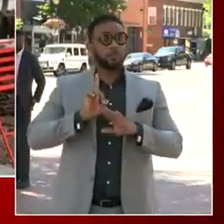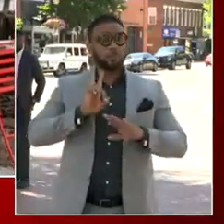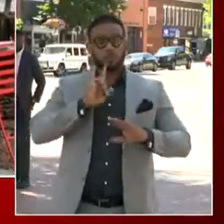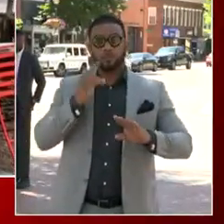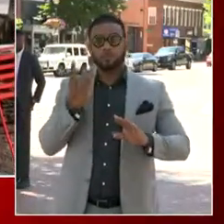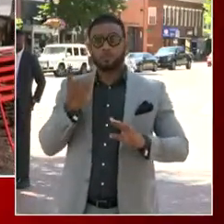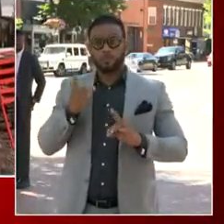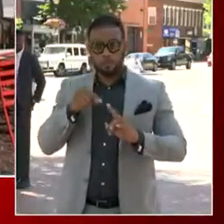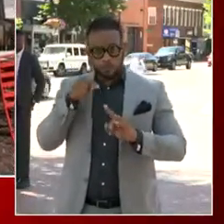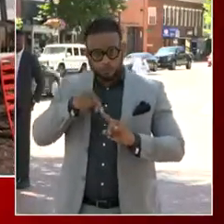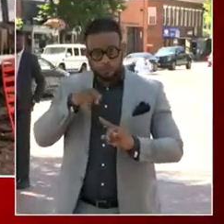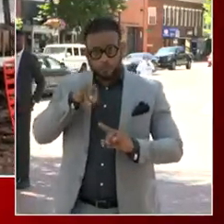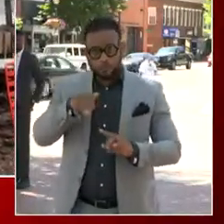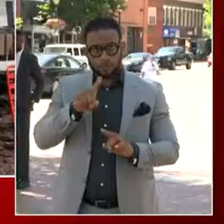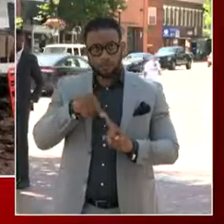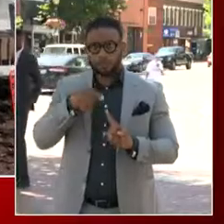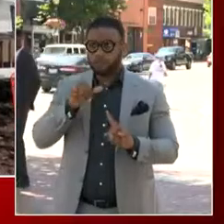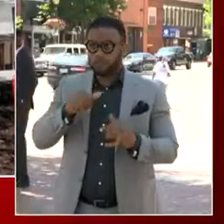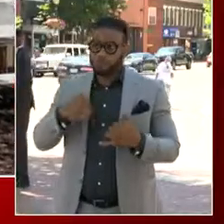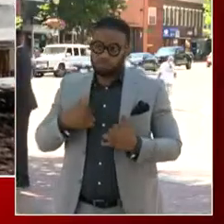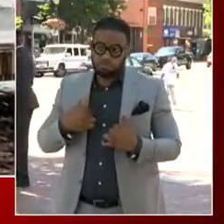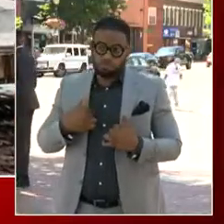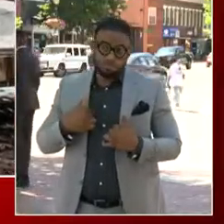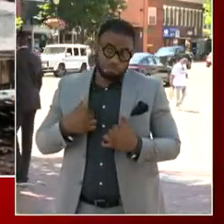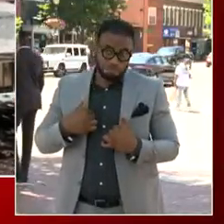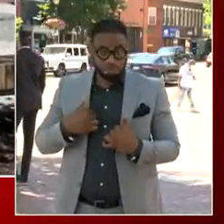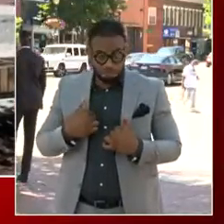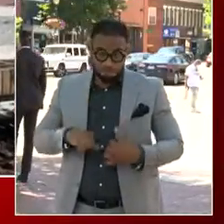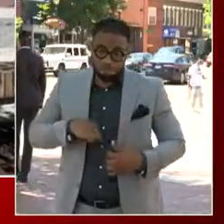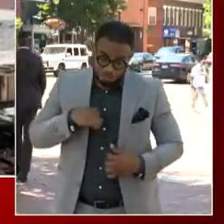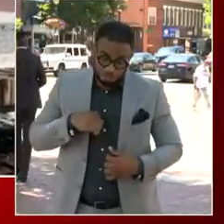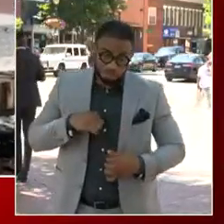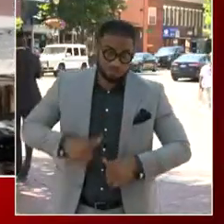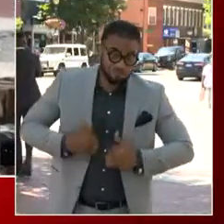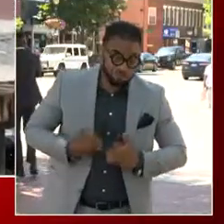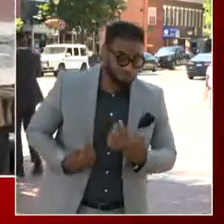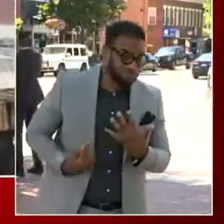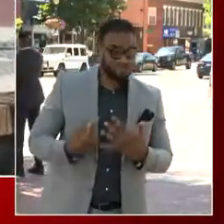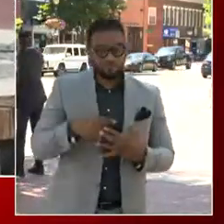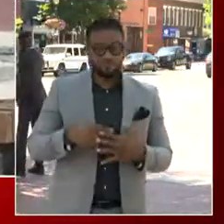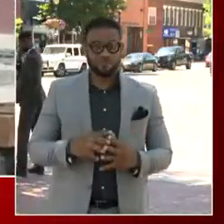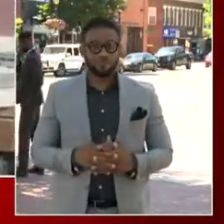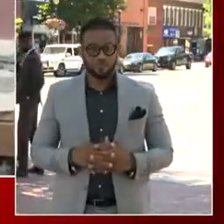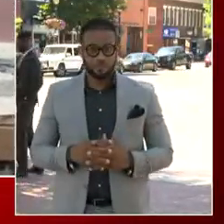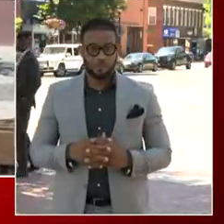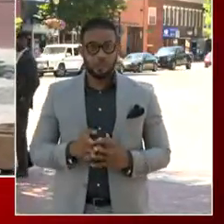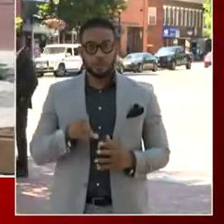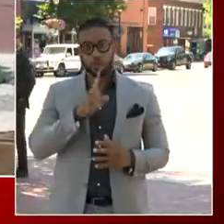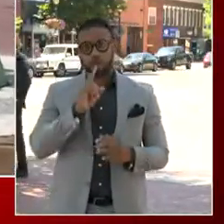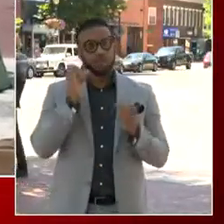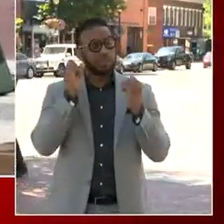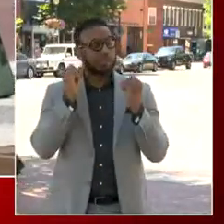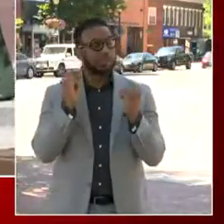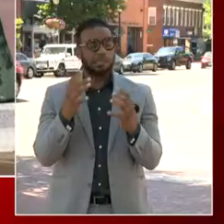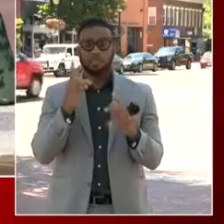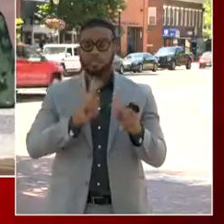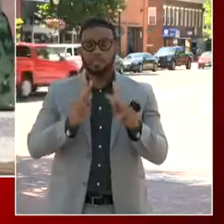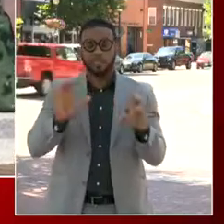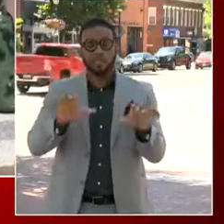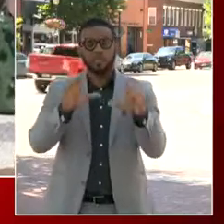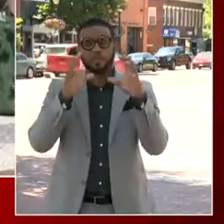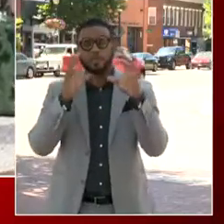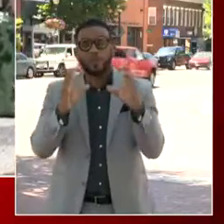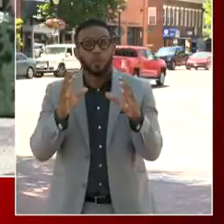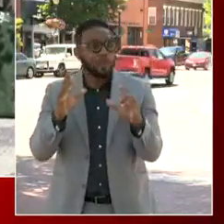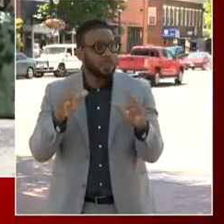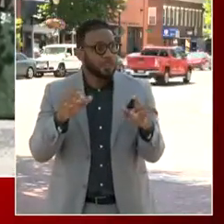about the park, about which I am inordinately proud. And that's because so many people have done so